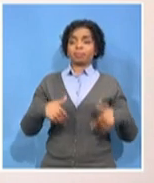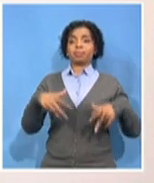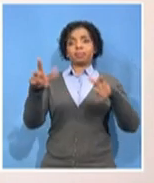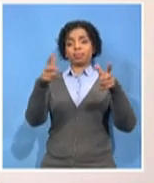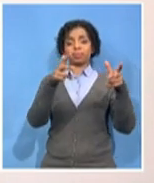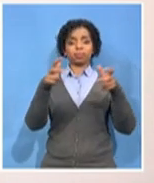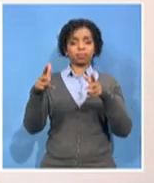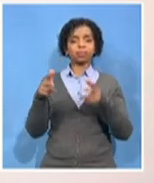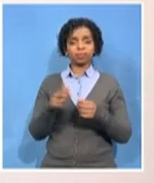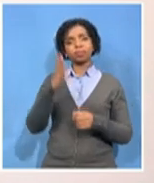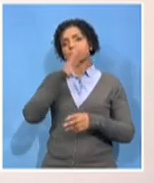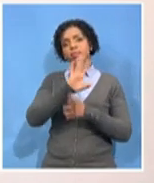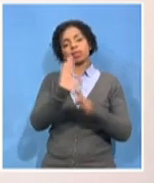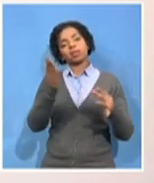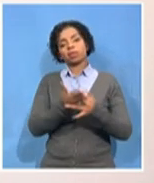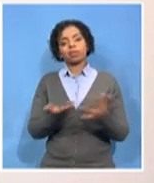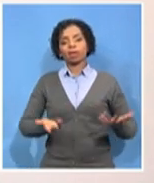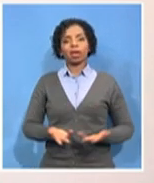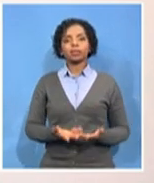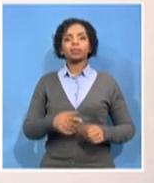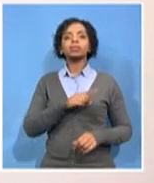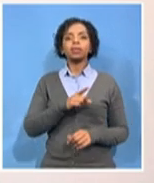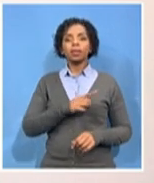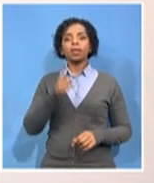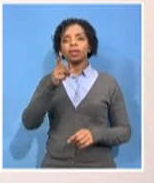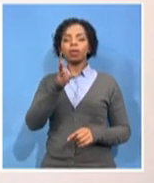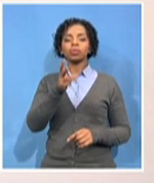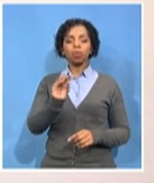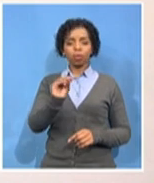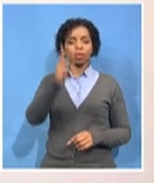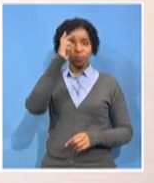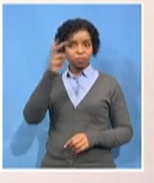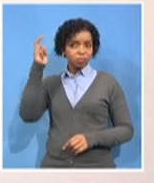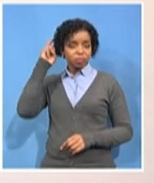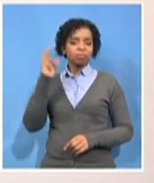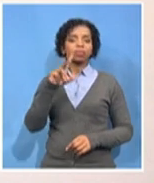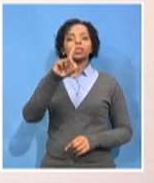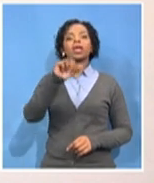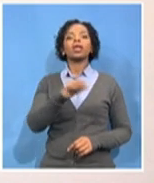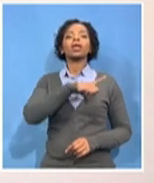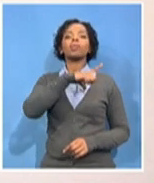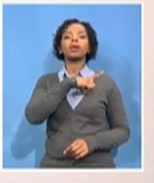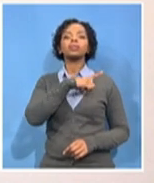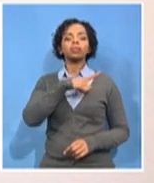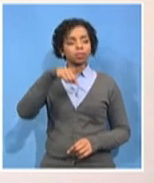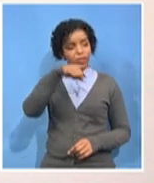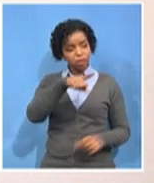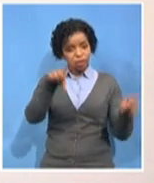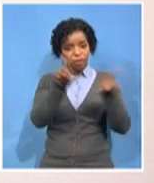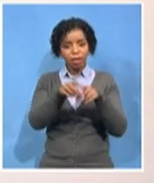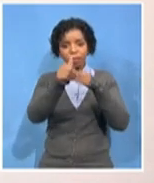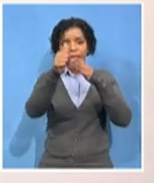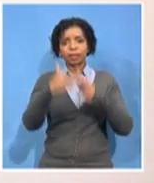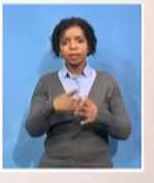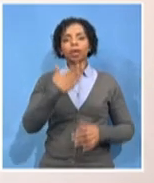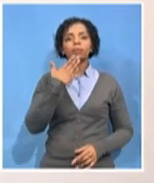it's very hypocritical as well, because it was the very same leader of the DA currently, John Steenhuisen, who encouraged one Ernst Roots, who